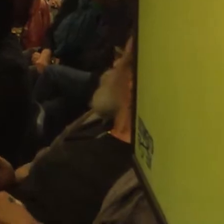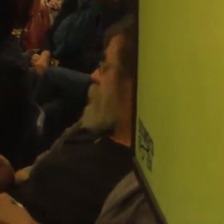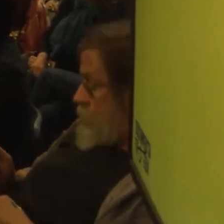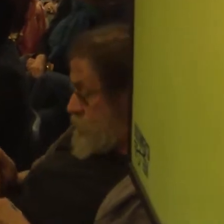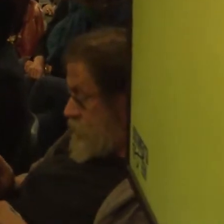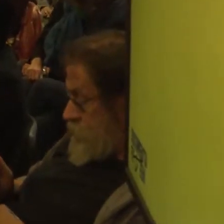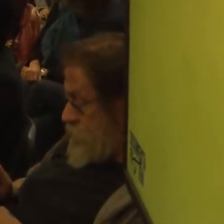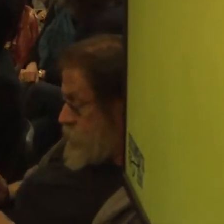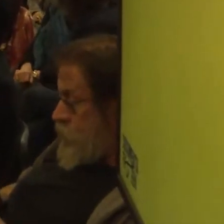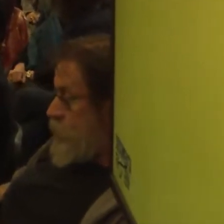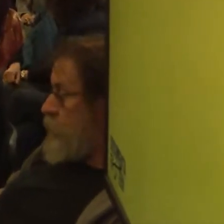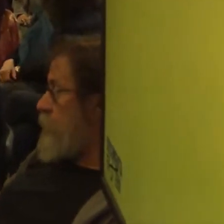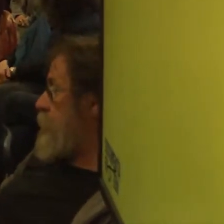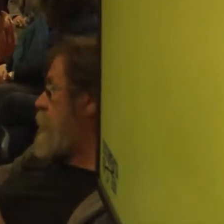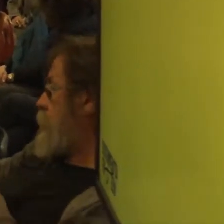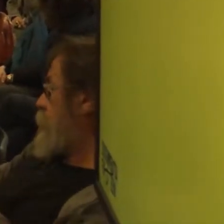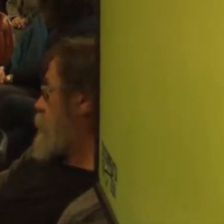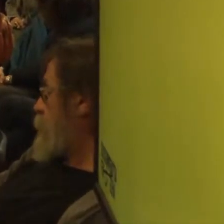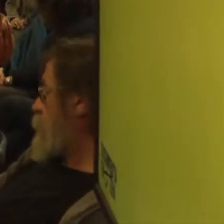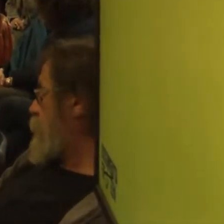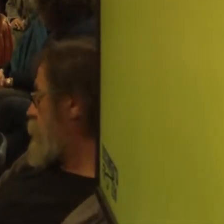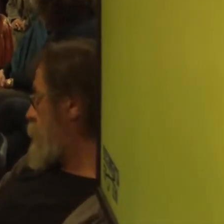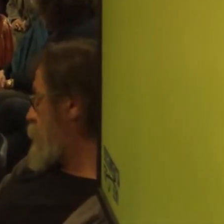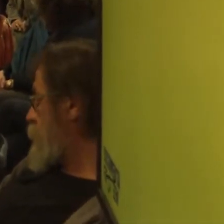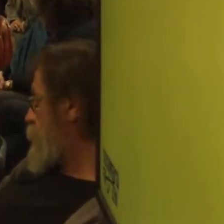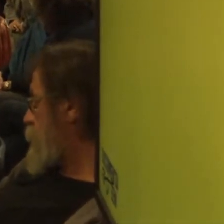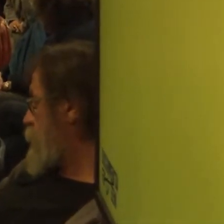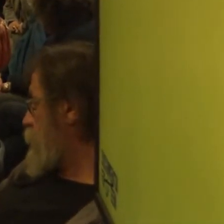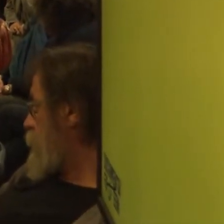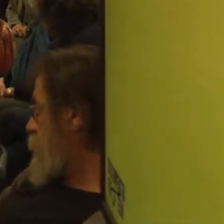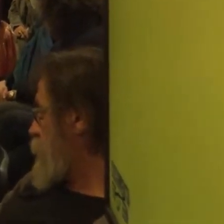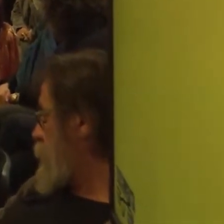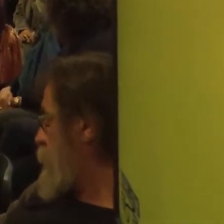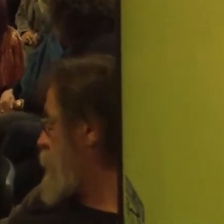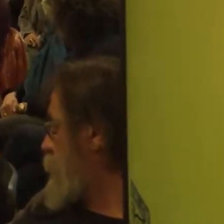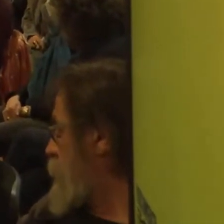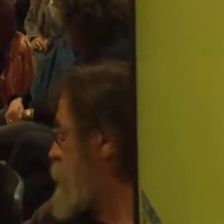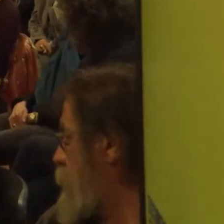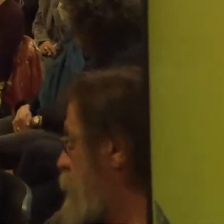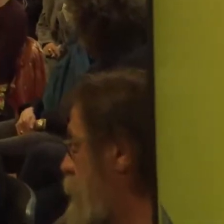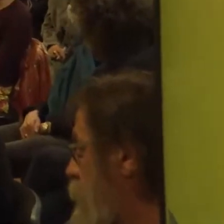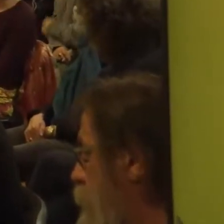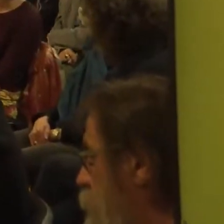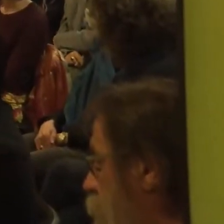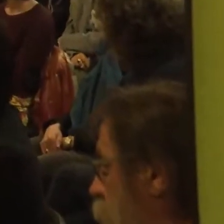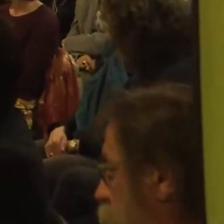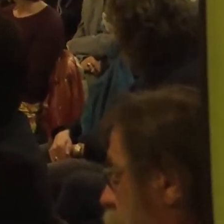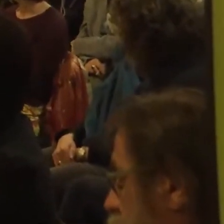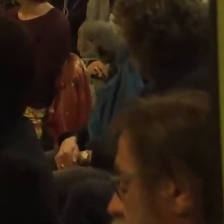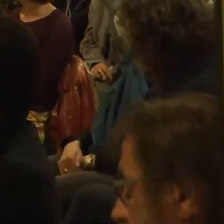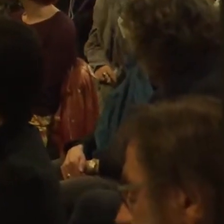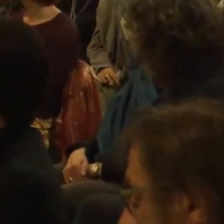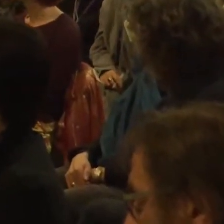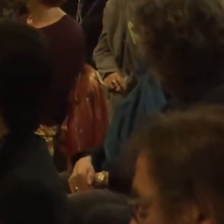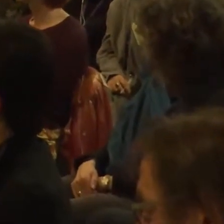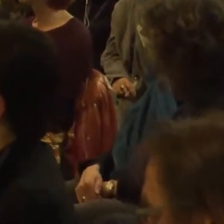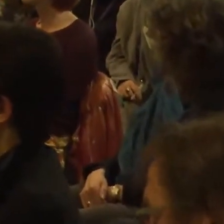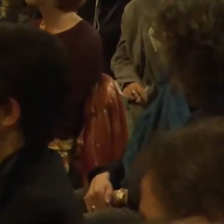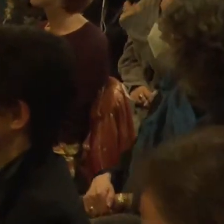Hello. Thank you so much for your super powerful words. There's one aspect